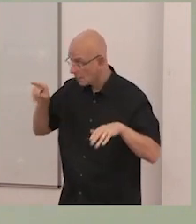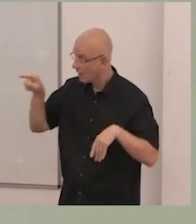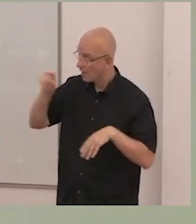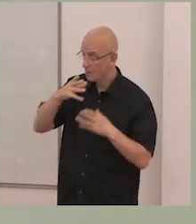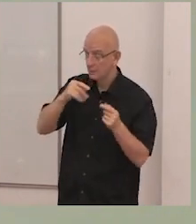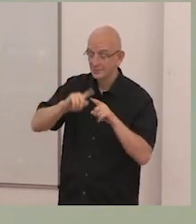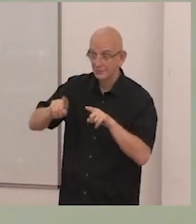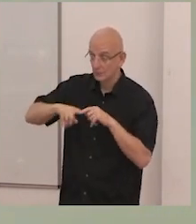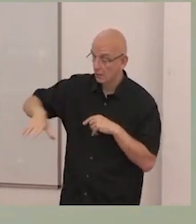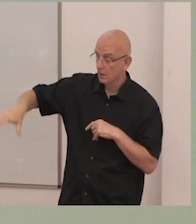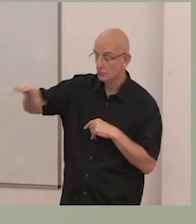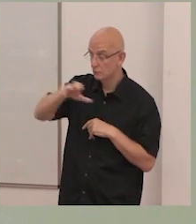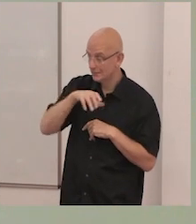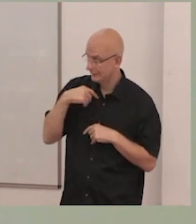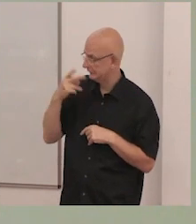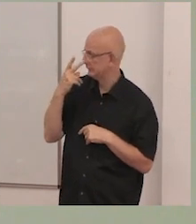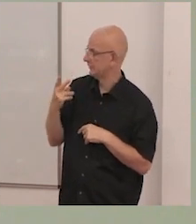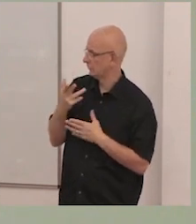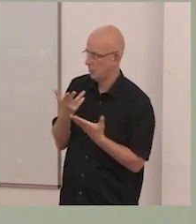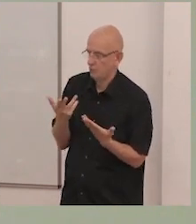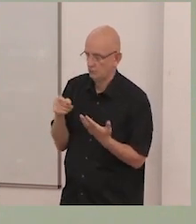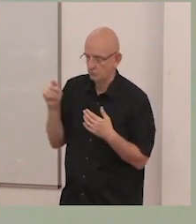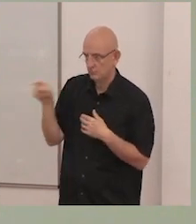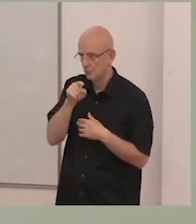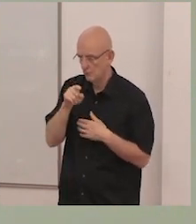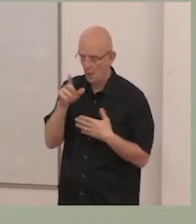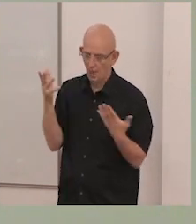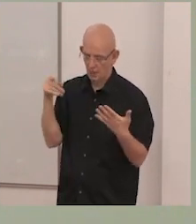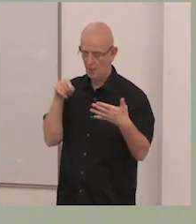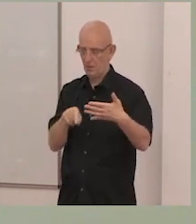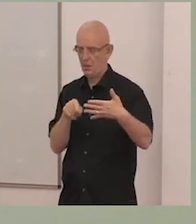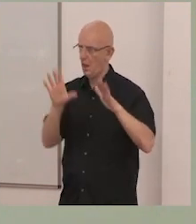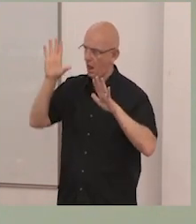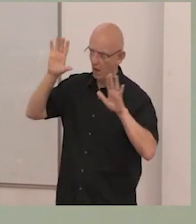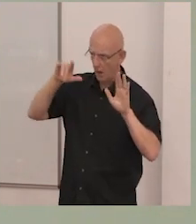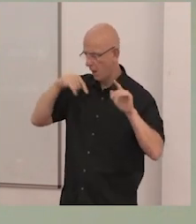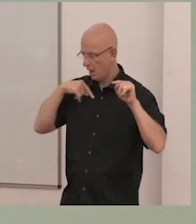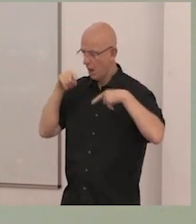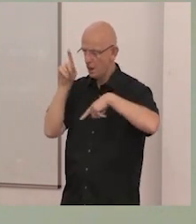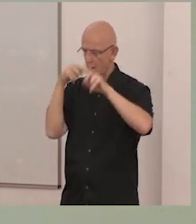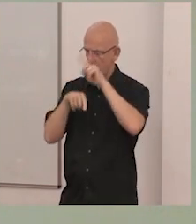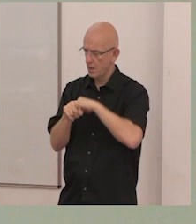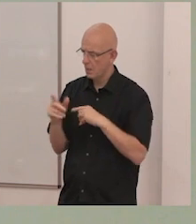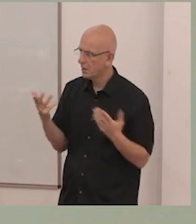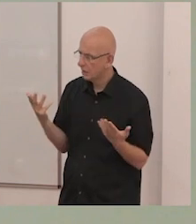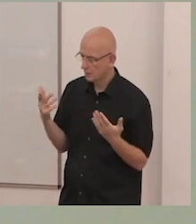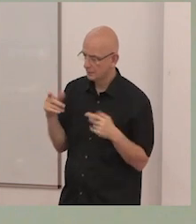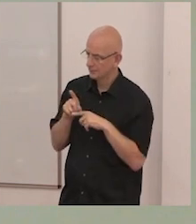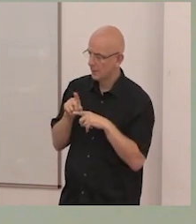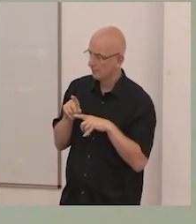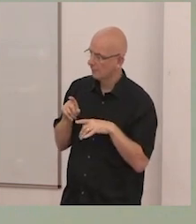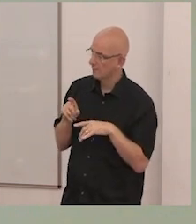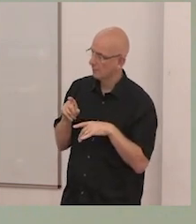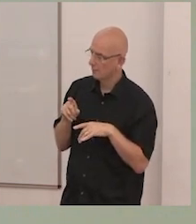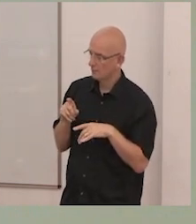reliant, maybe not openly now, but in a hidden way, on two approaches which have